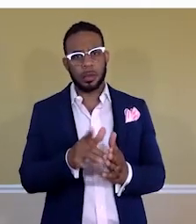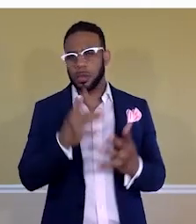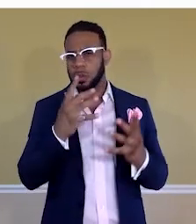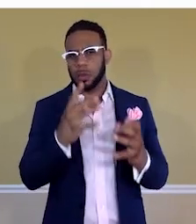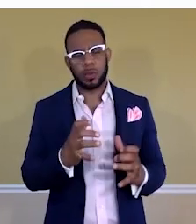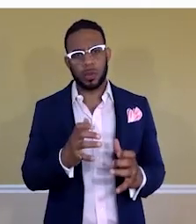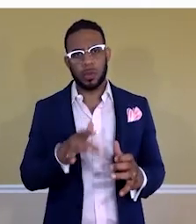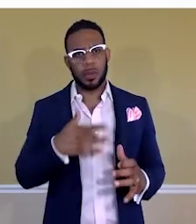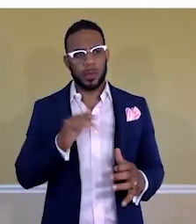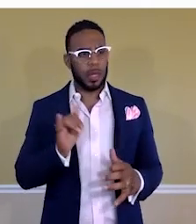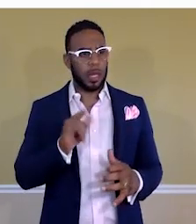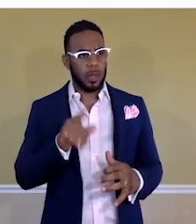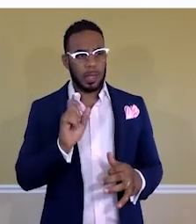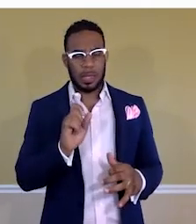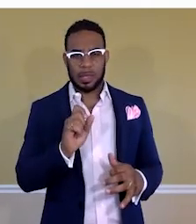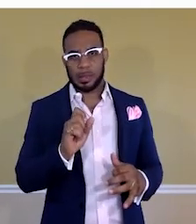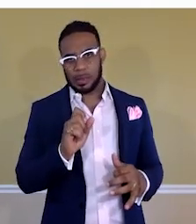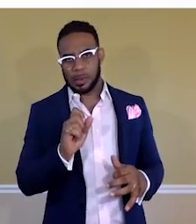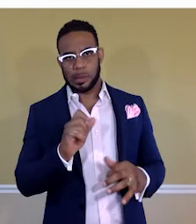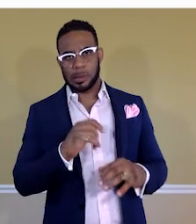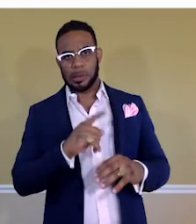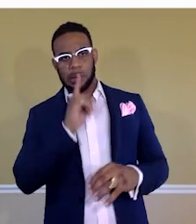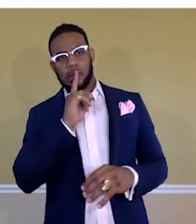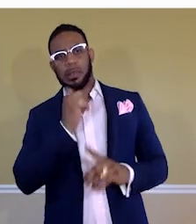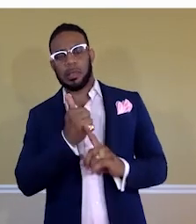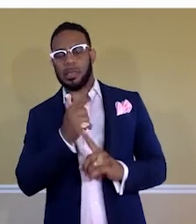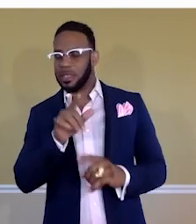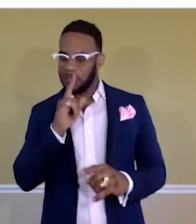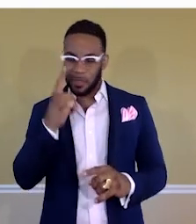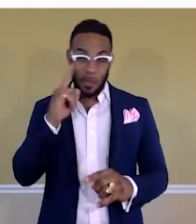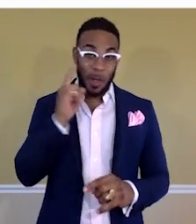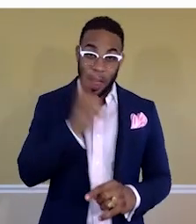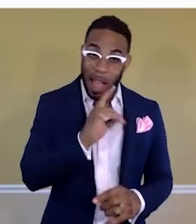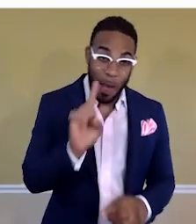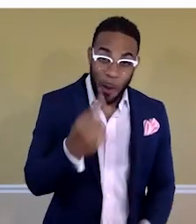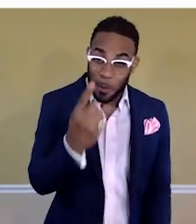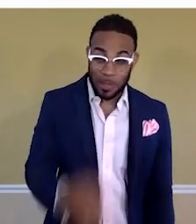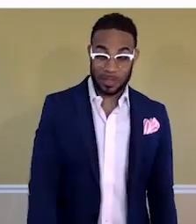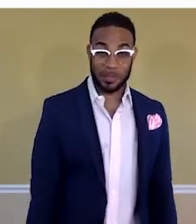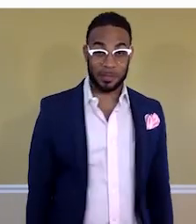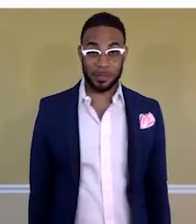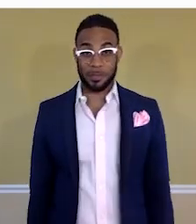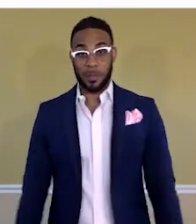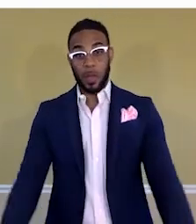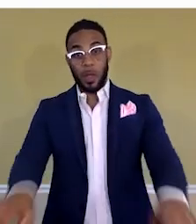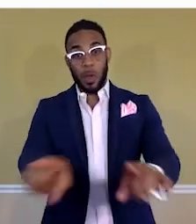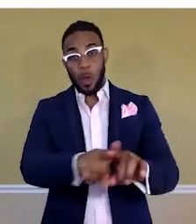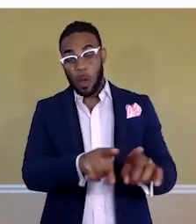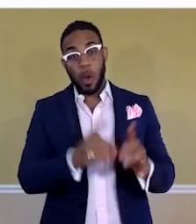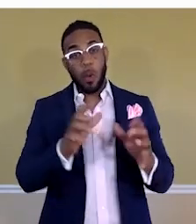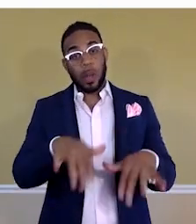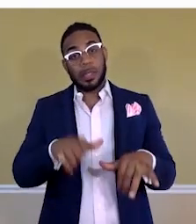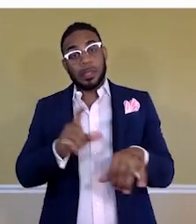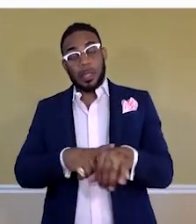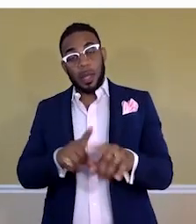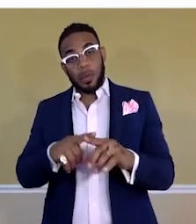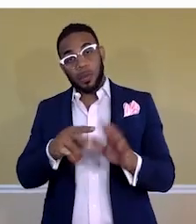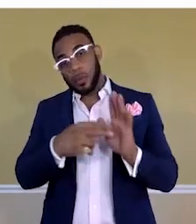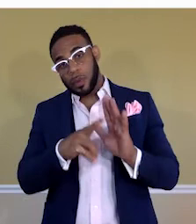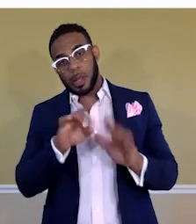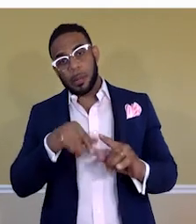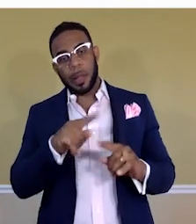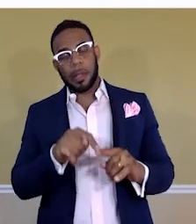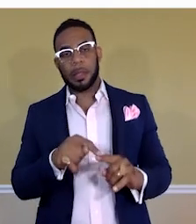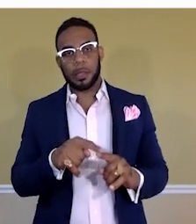to feel like you need to censor yourself. This is for your eyes only. And you also want to take time to reflect about